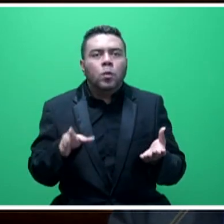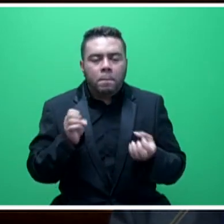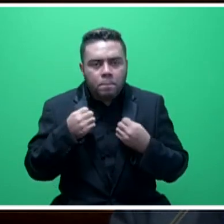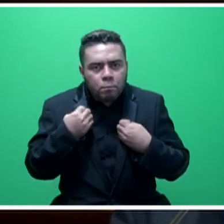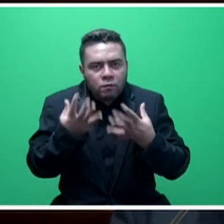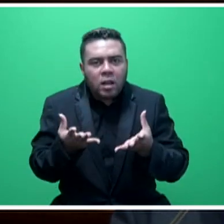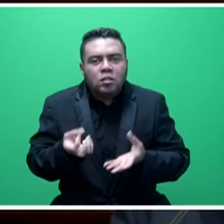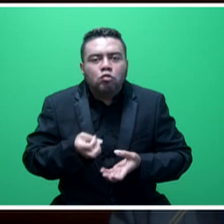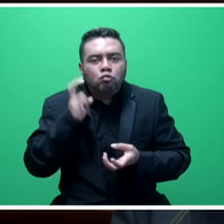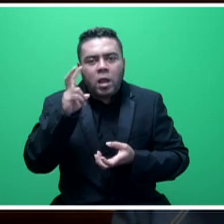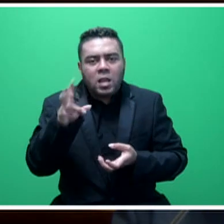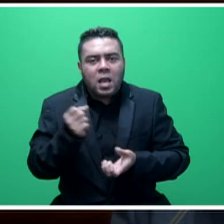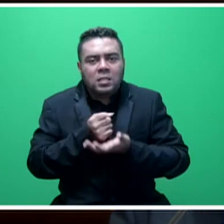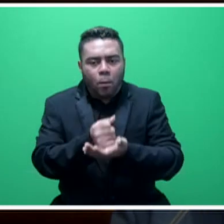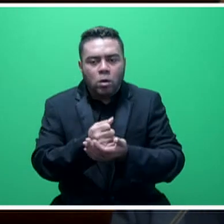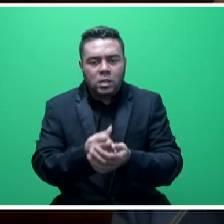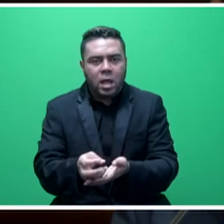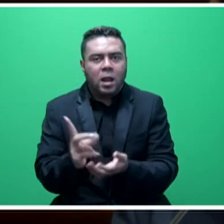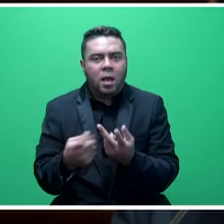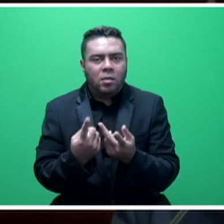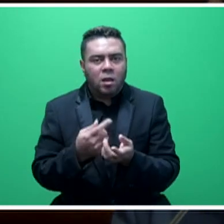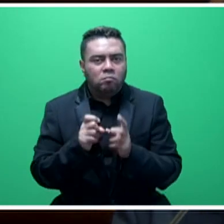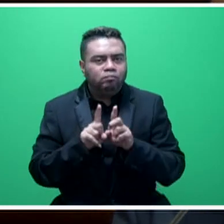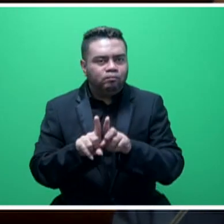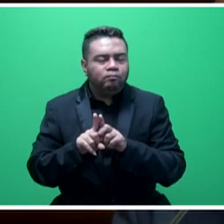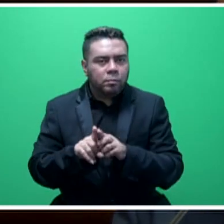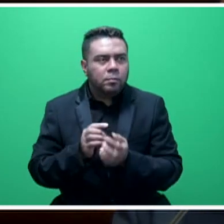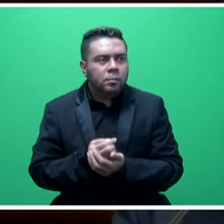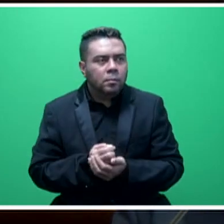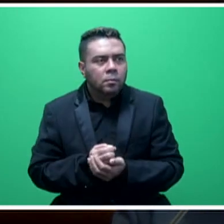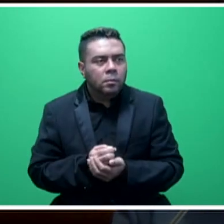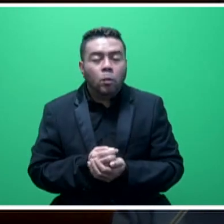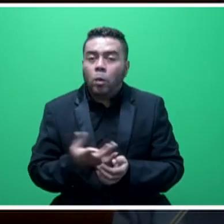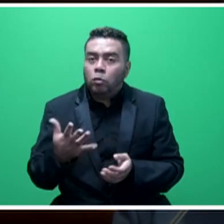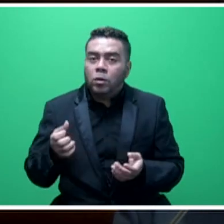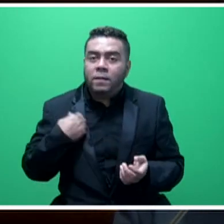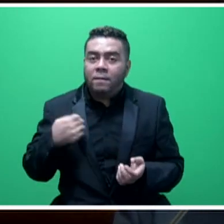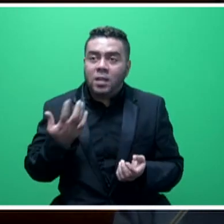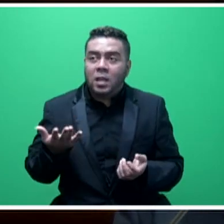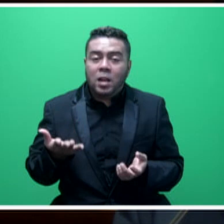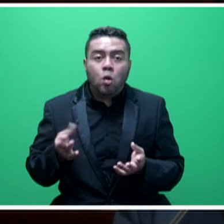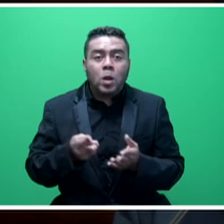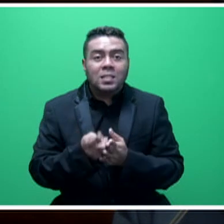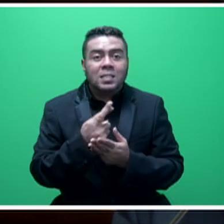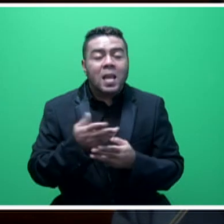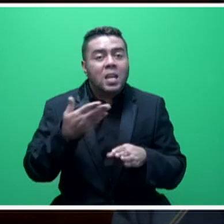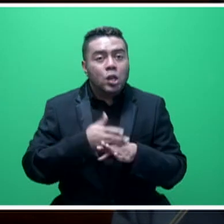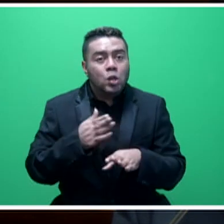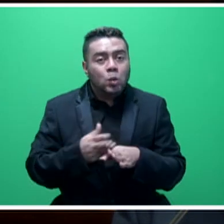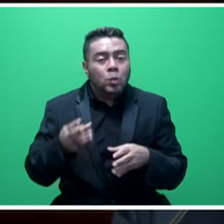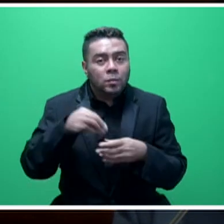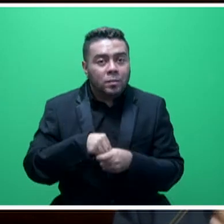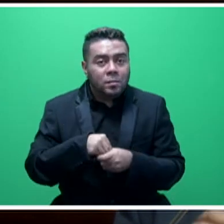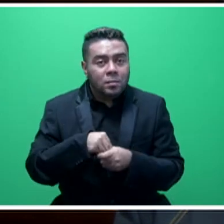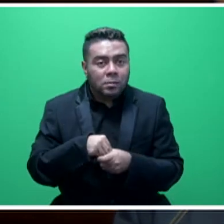and mentorship programs. We will also continue to revive and diversify and register new cooperatives with the ultimate goal of